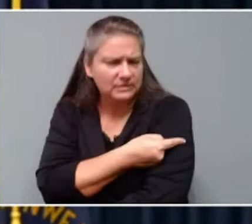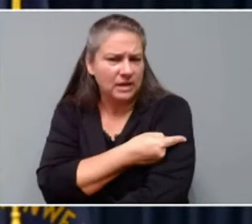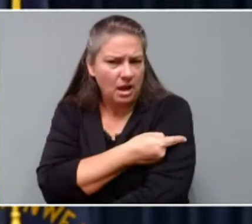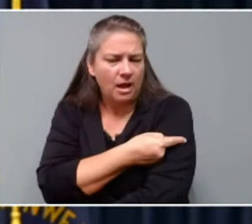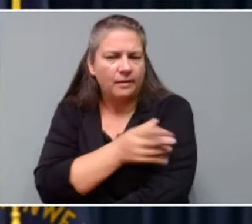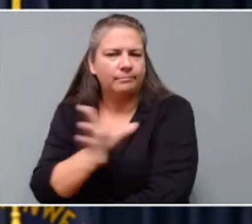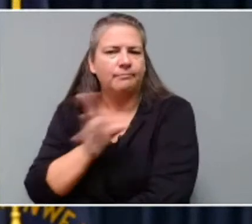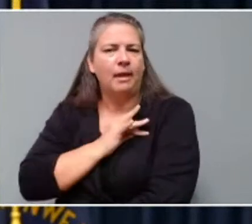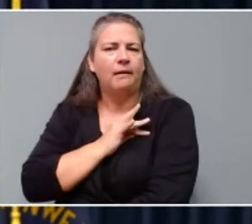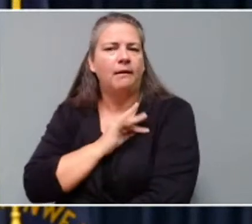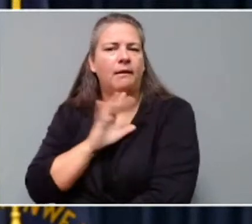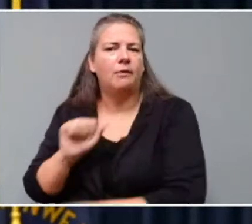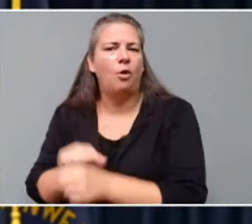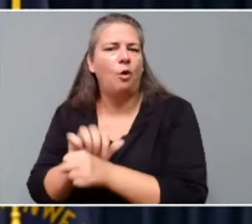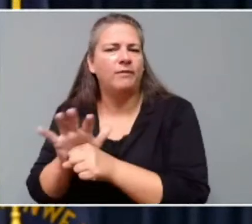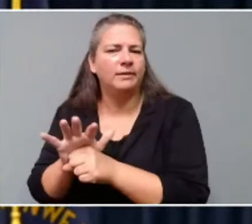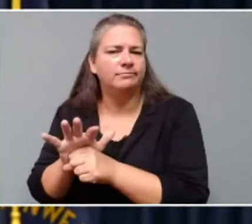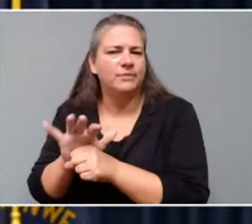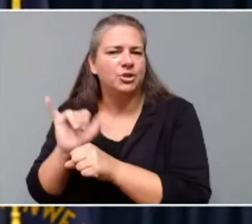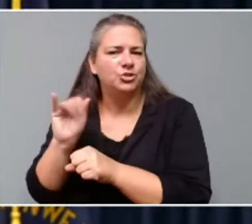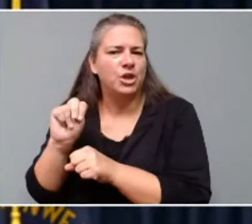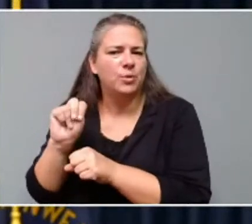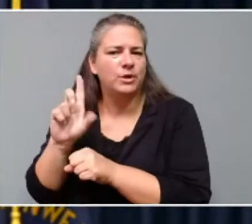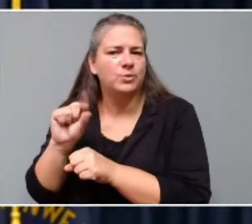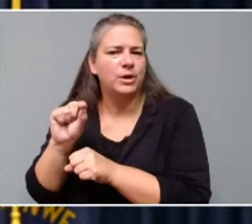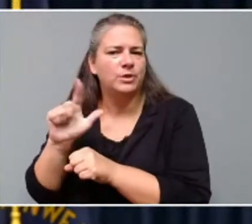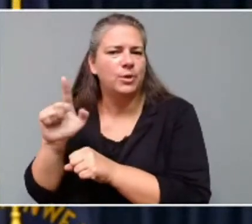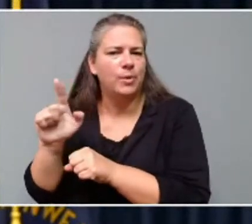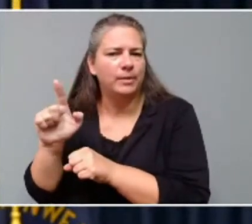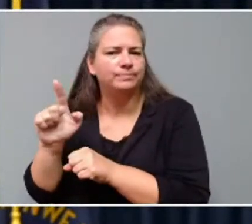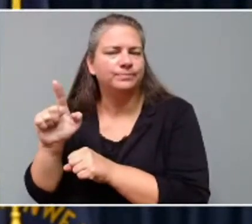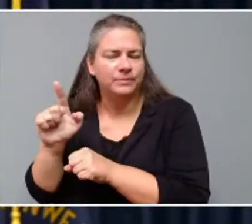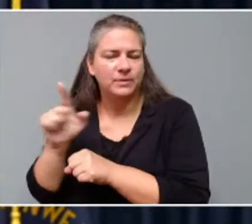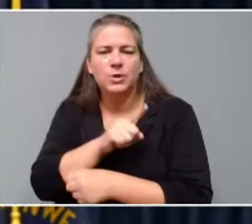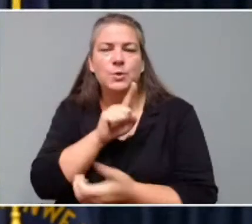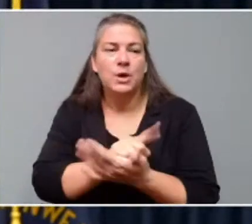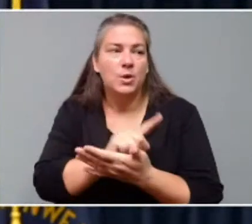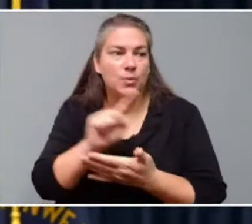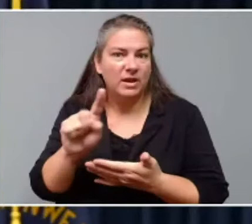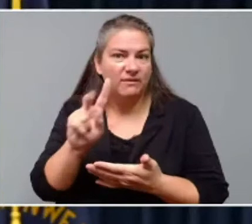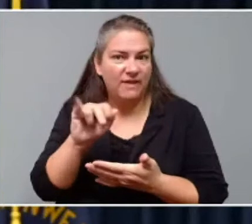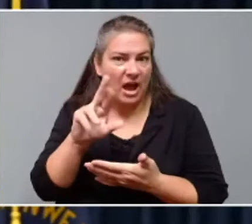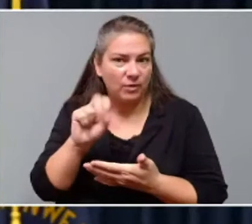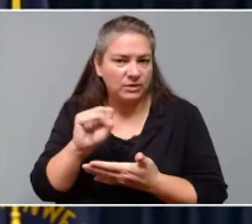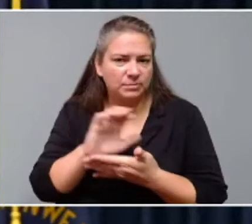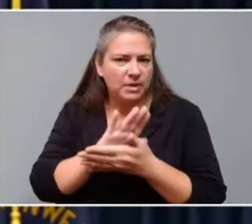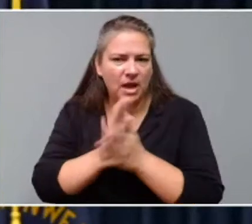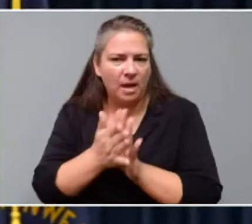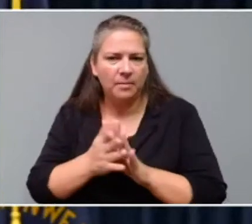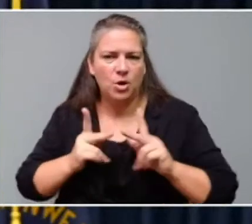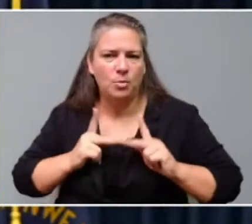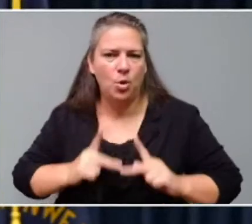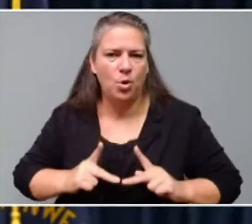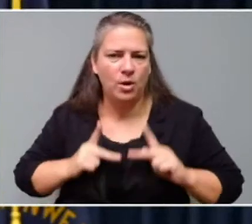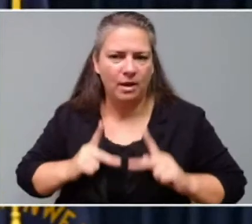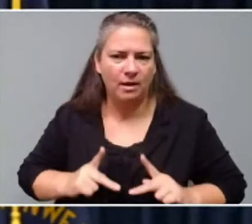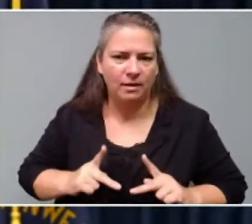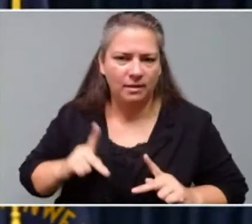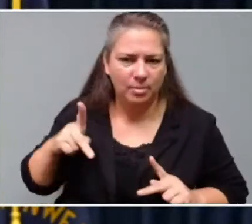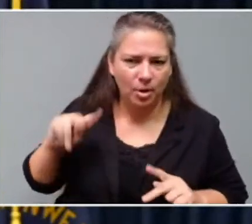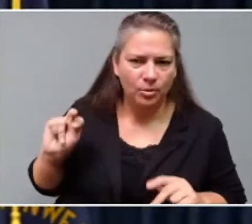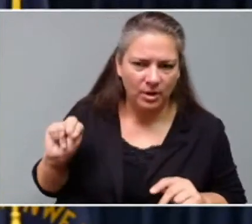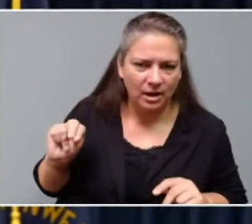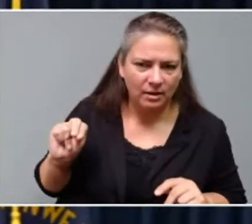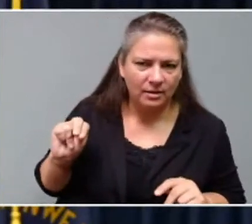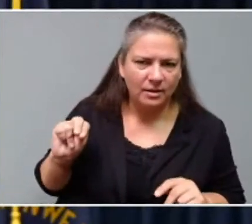2021. After about a week with the virus, it turned into pneumonia, and Mark had to be admitted to the hospital. Listen,